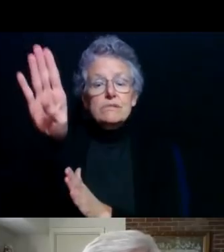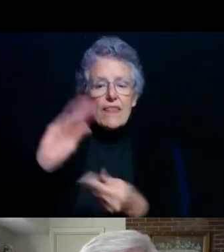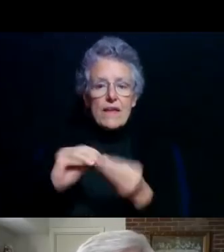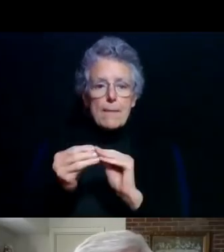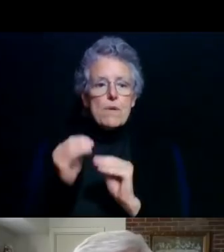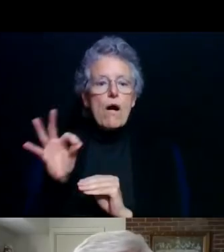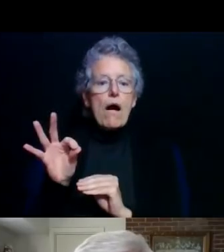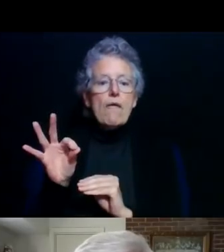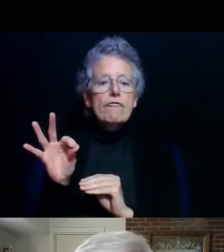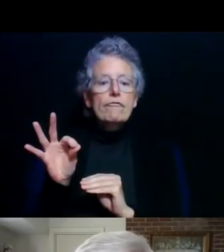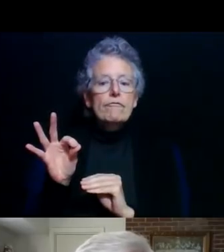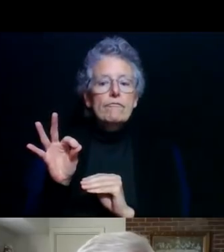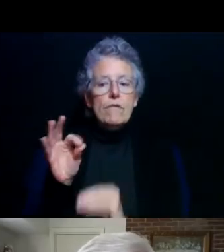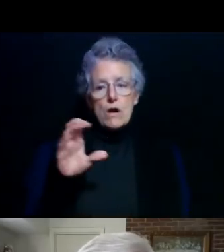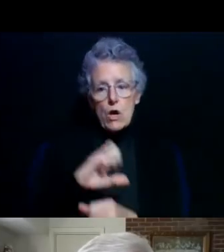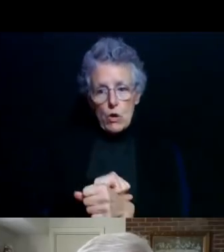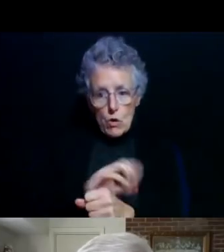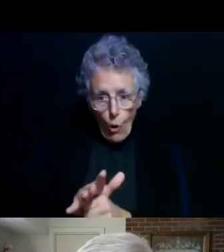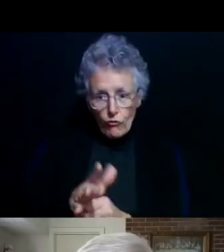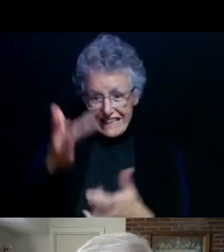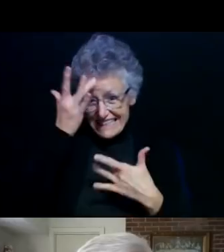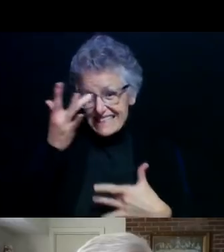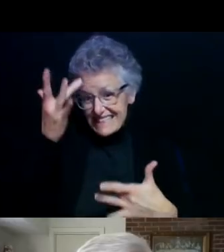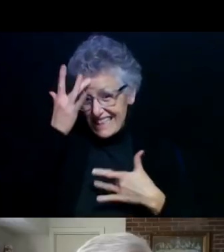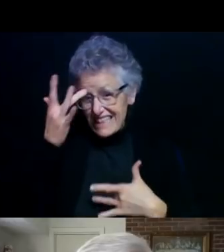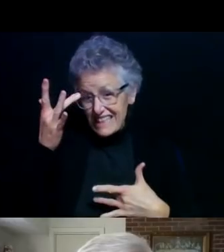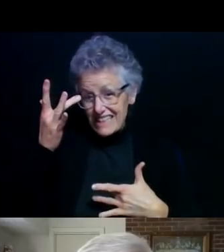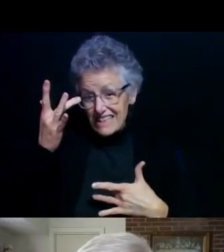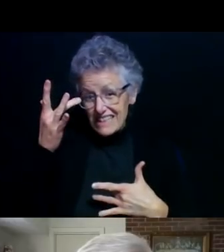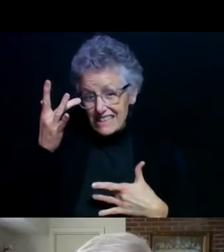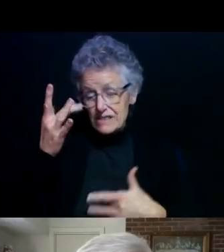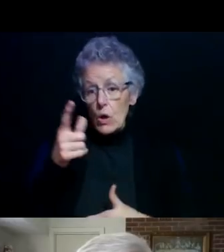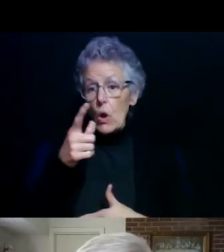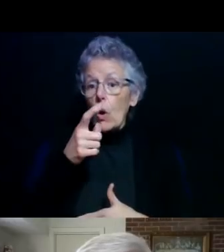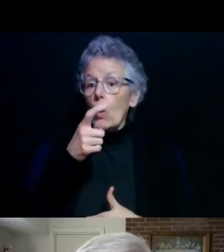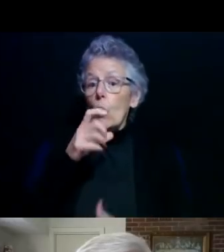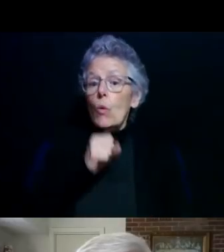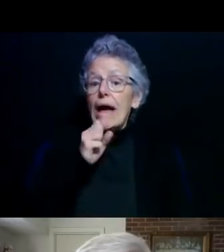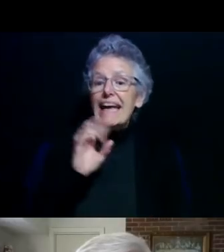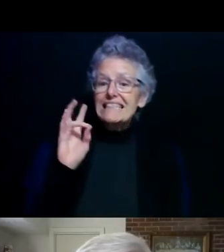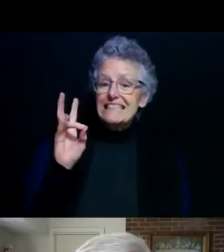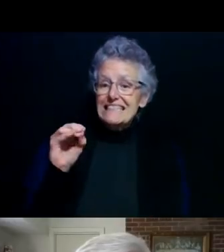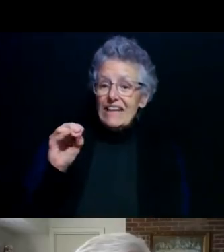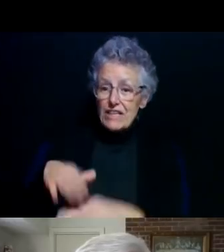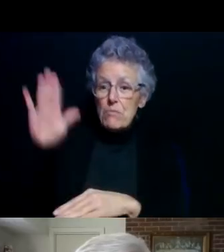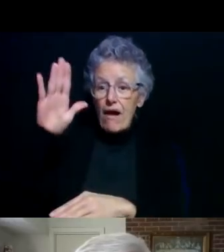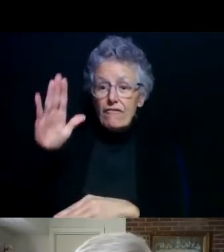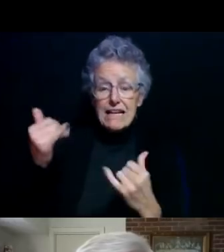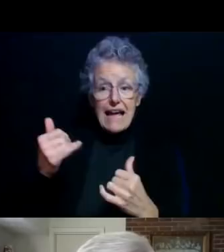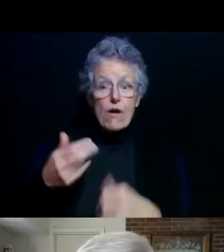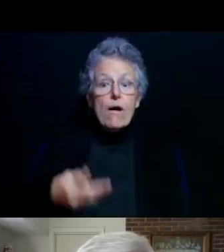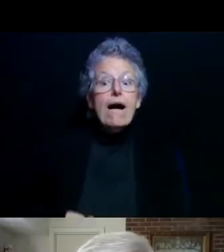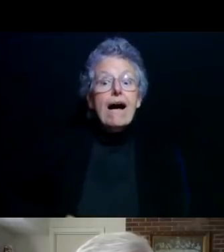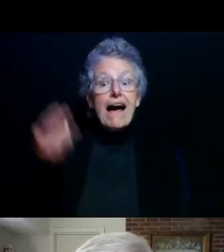of COVID disease in the 70 plus age group. It's now highest that it's been